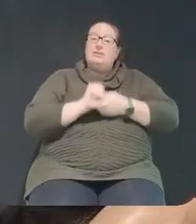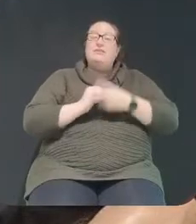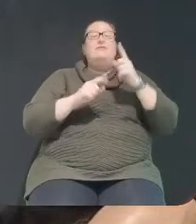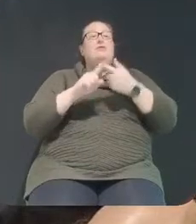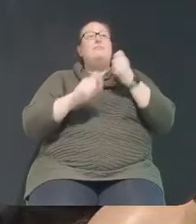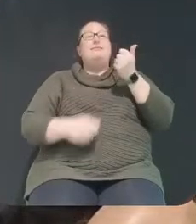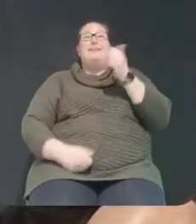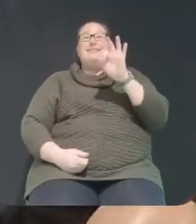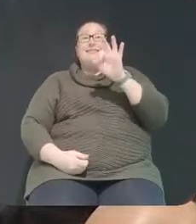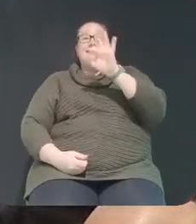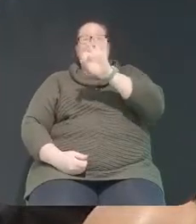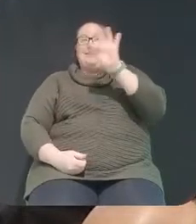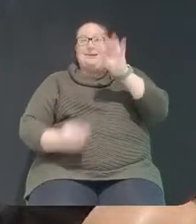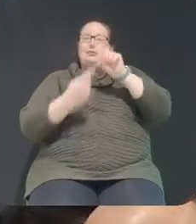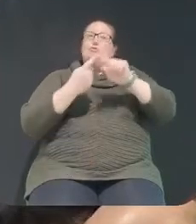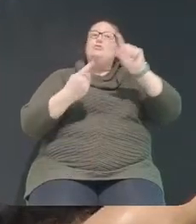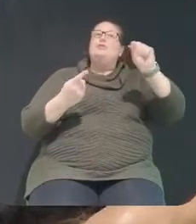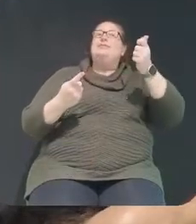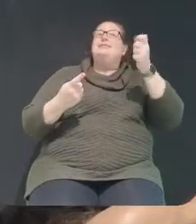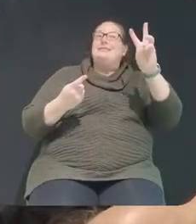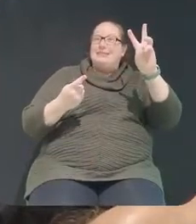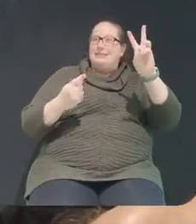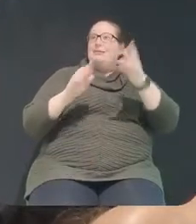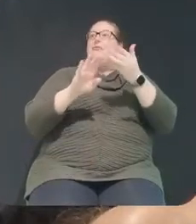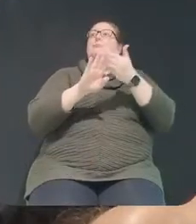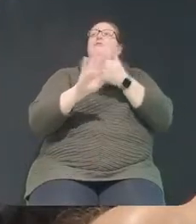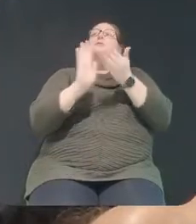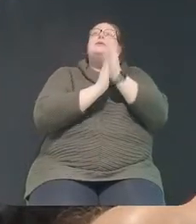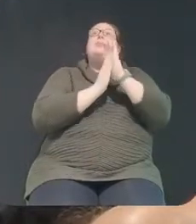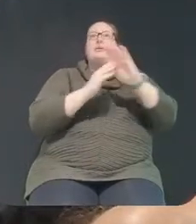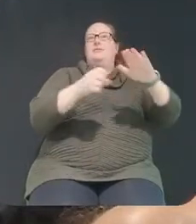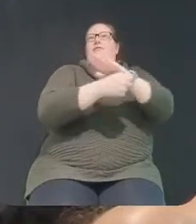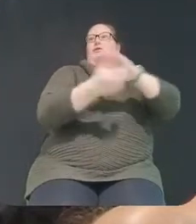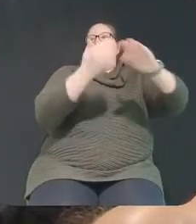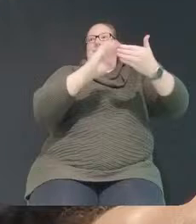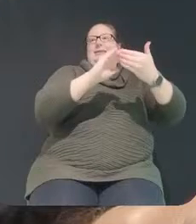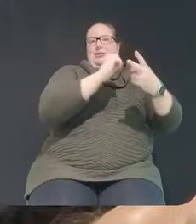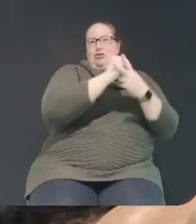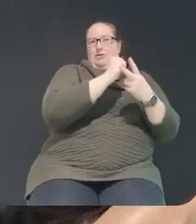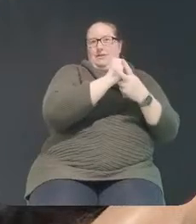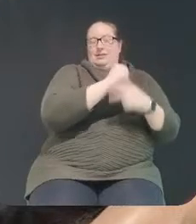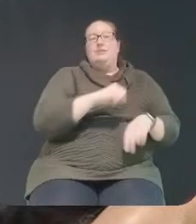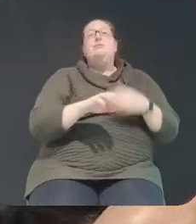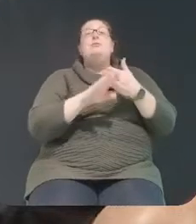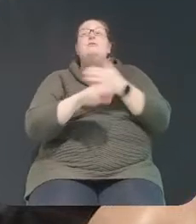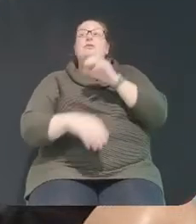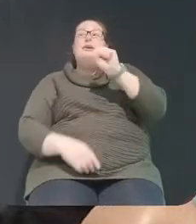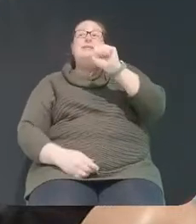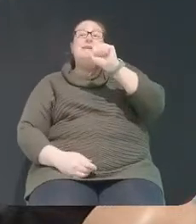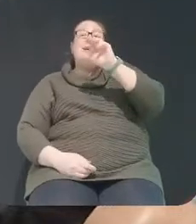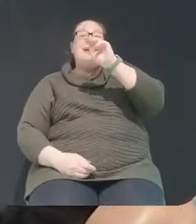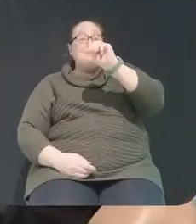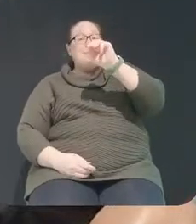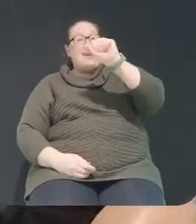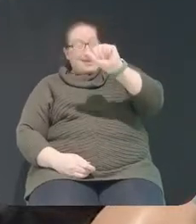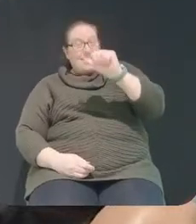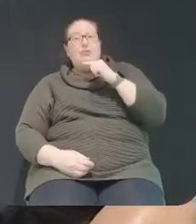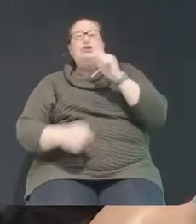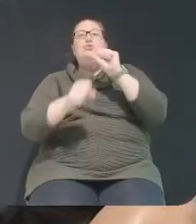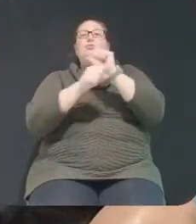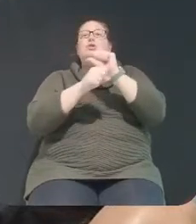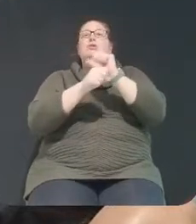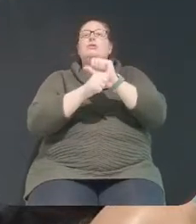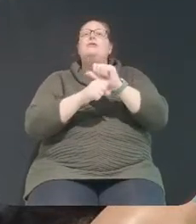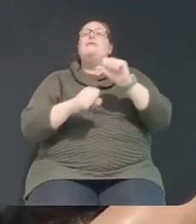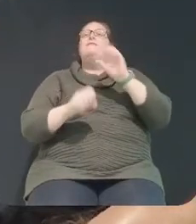to 2016 before becoming city archivist. Prior to SMA, she worked for Burroughs Corporate as corporate